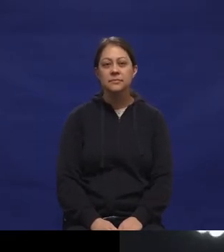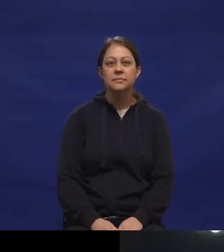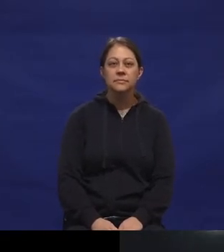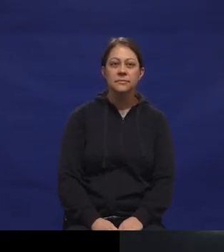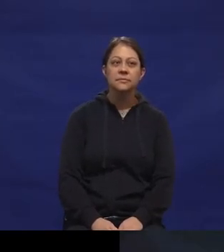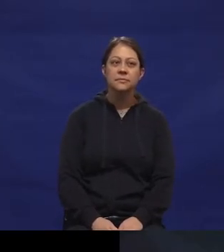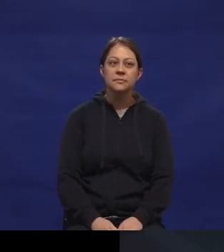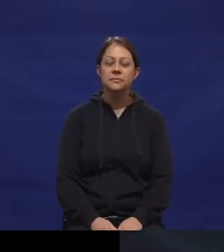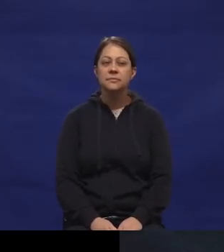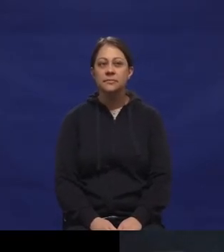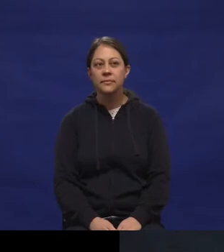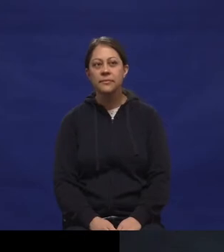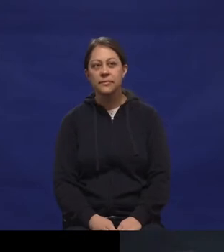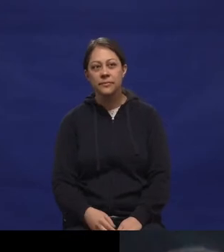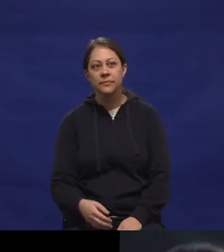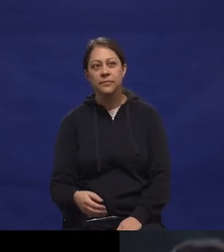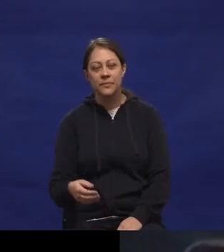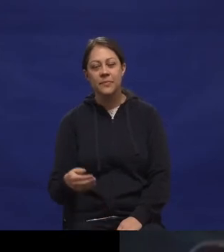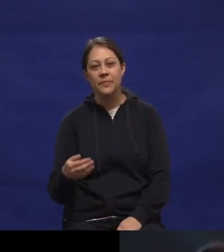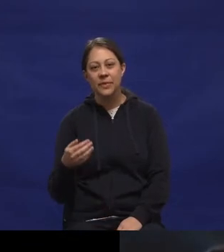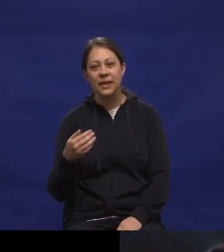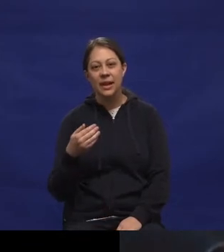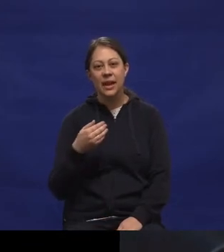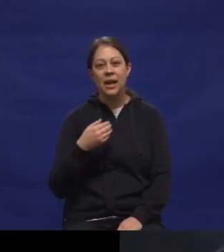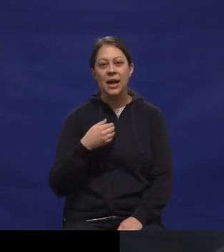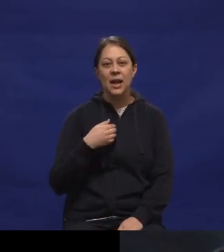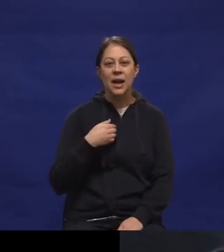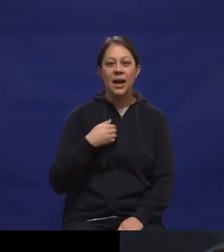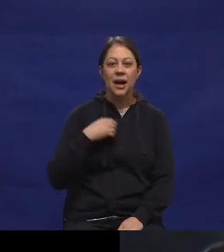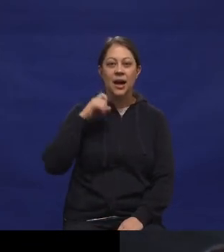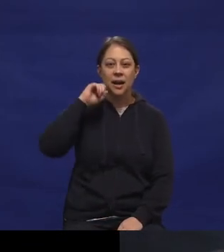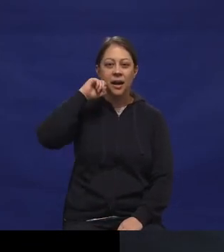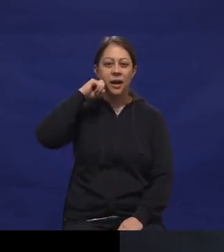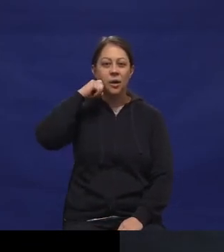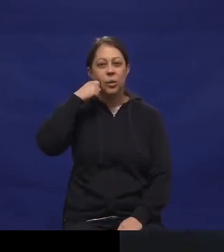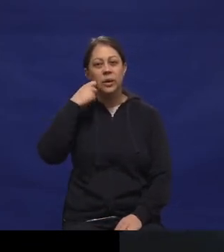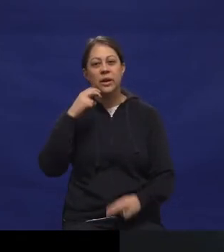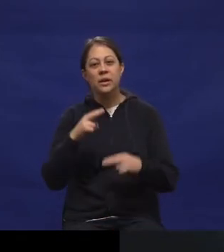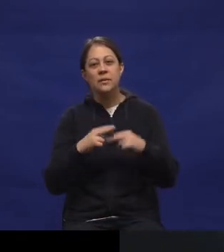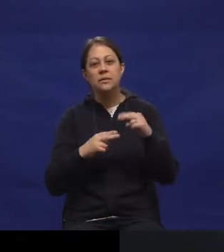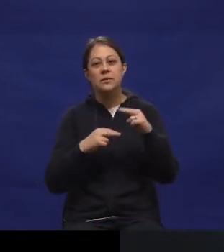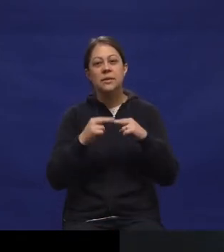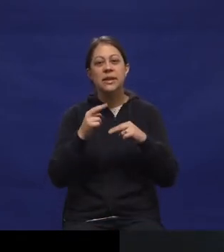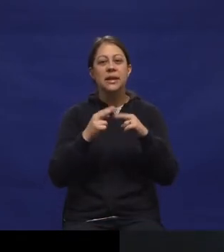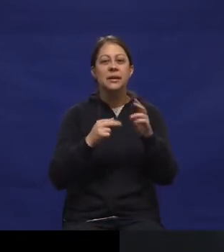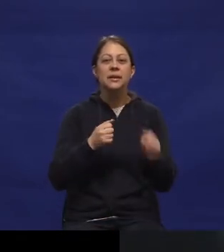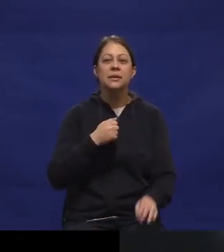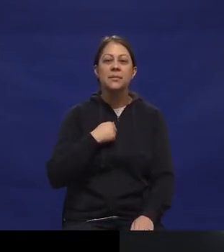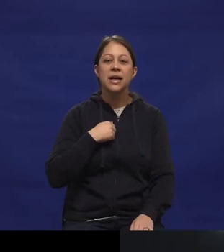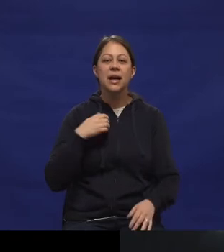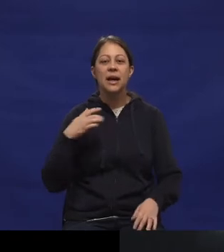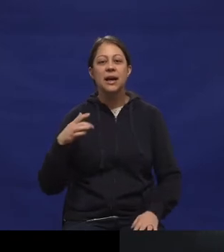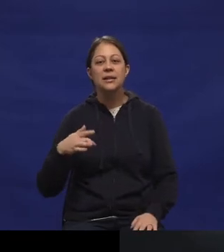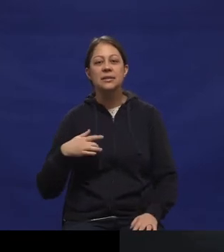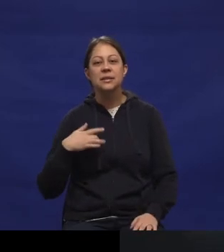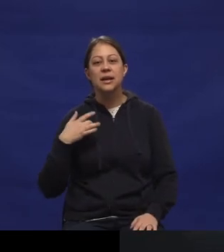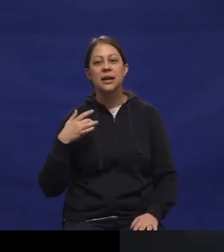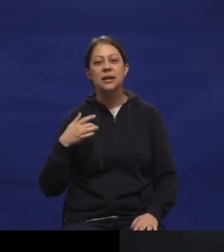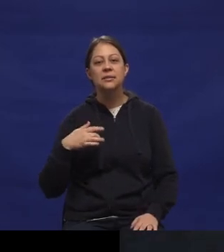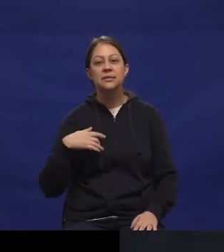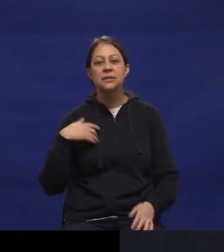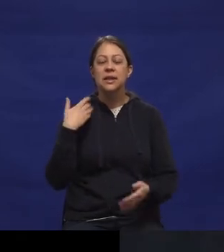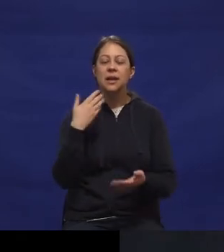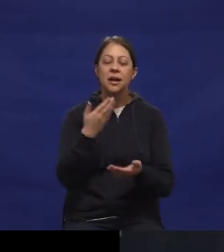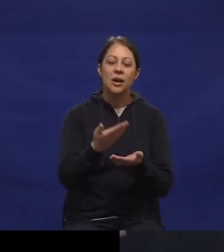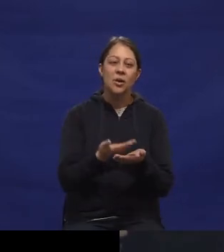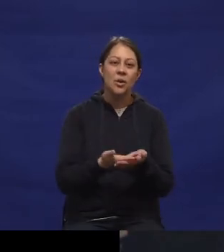How about we make this our declaration today? I will build my life. And I will build